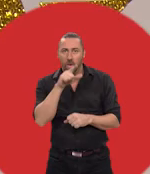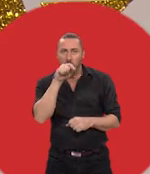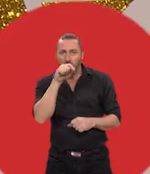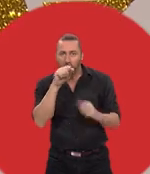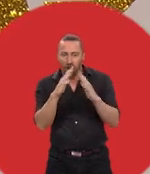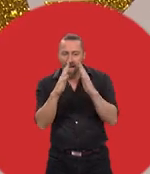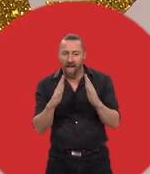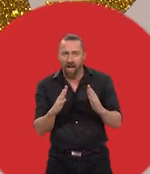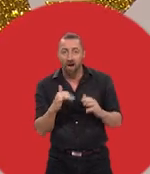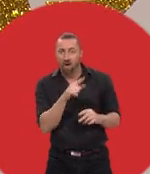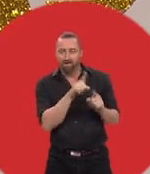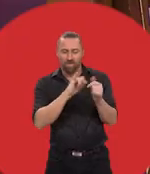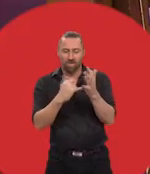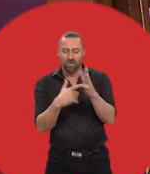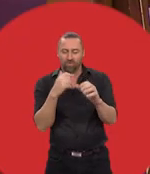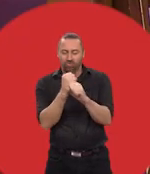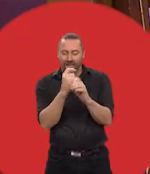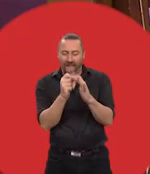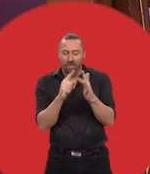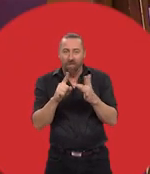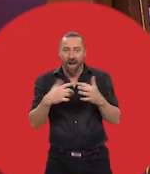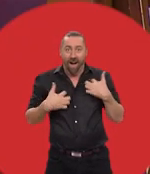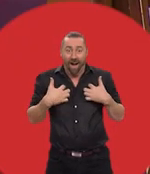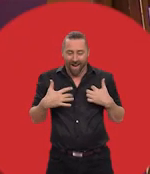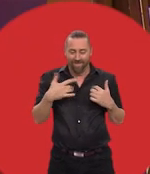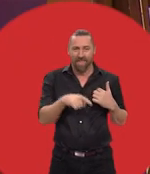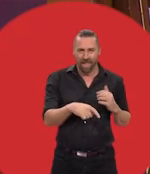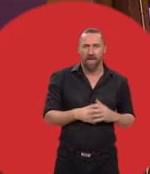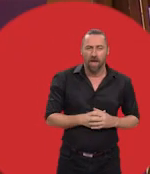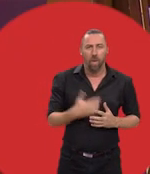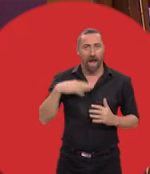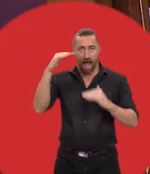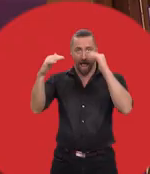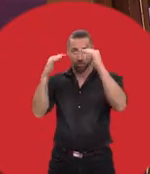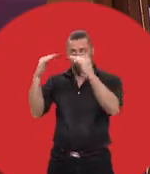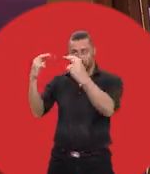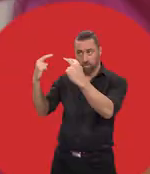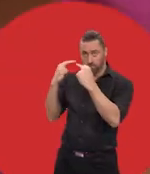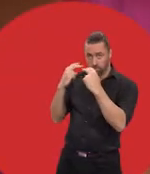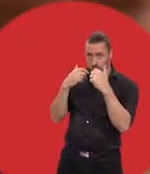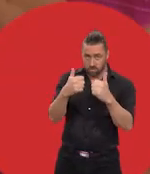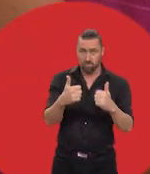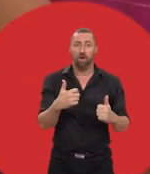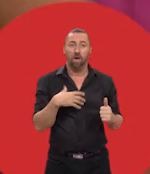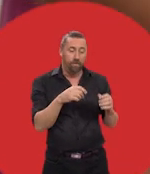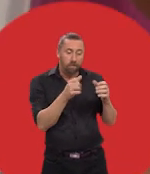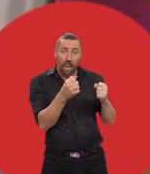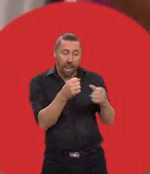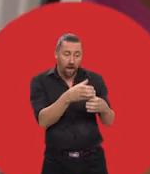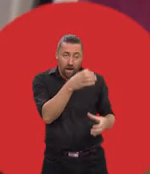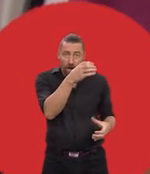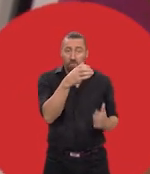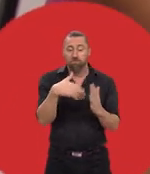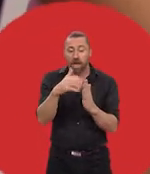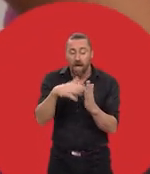that Scragpie might want to live in. For today's craft, we'll need an adult around to supervise, and then we'll need a milk carton, some